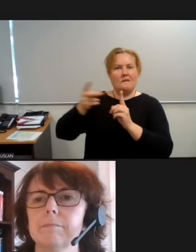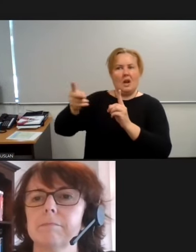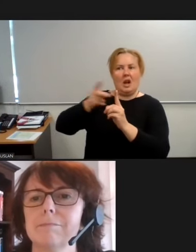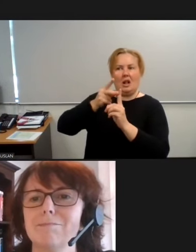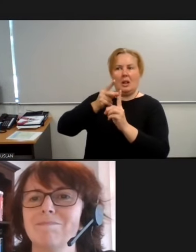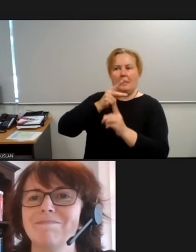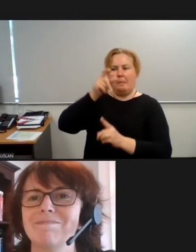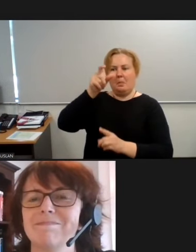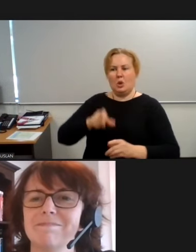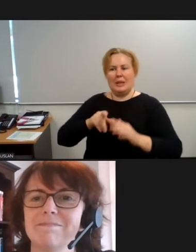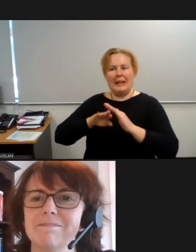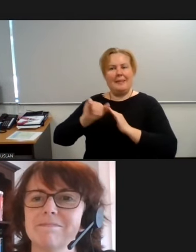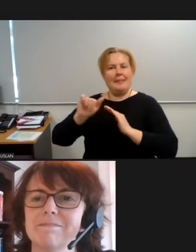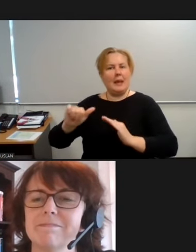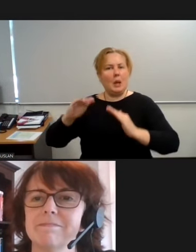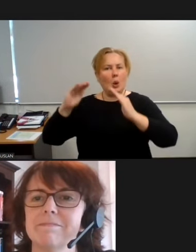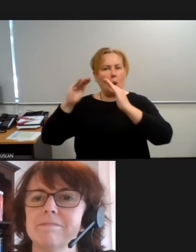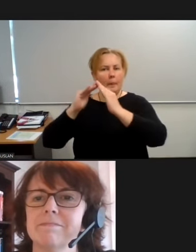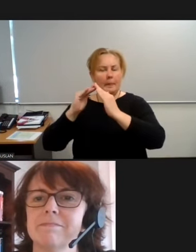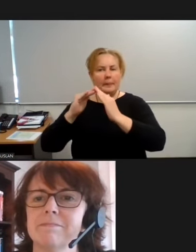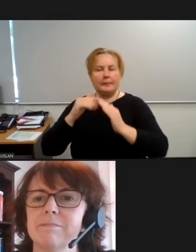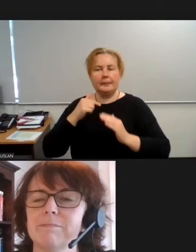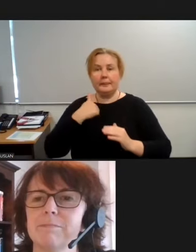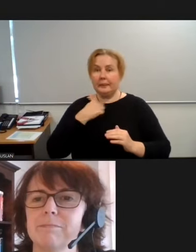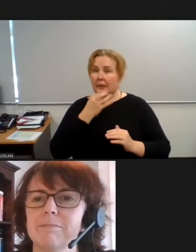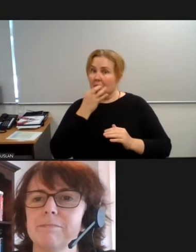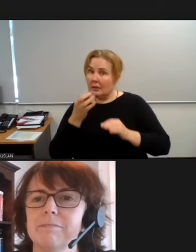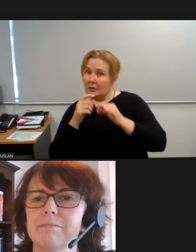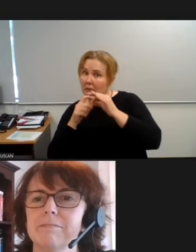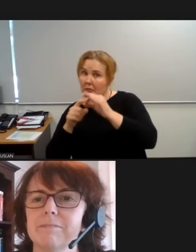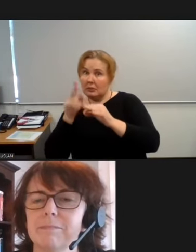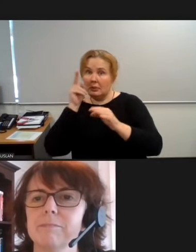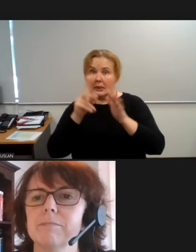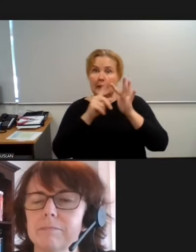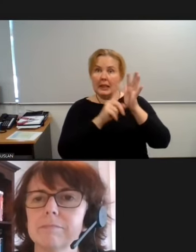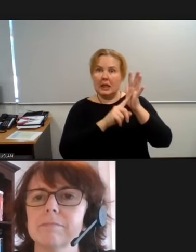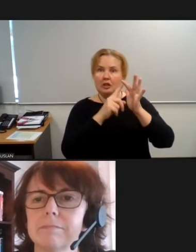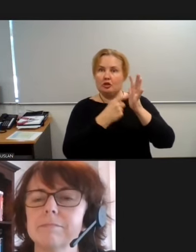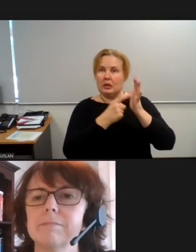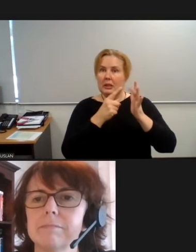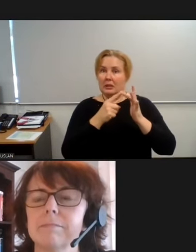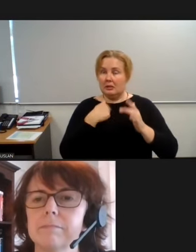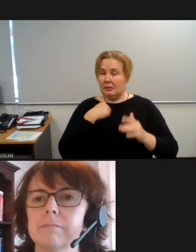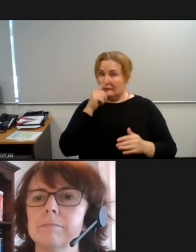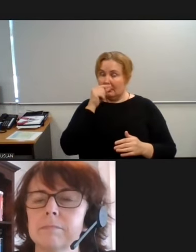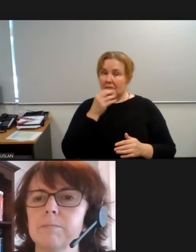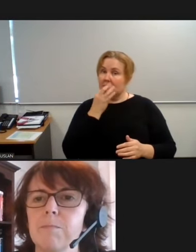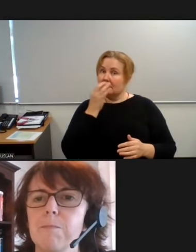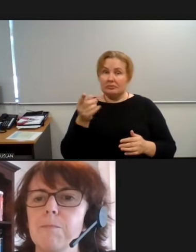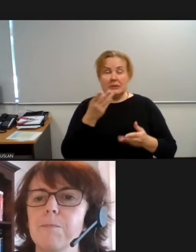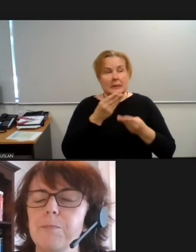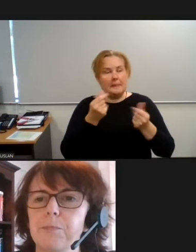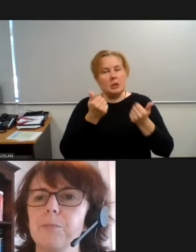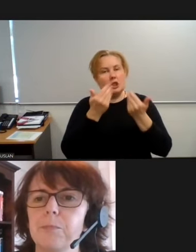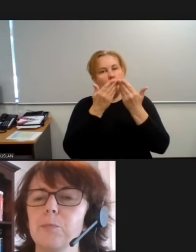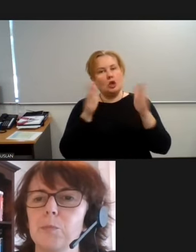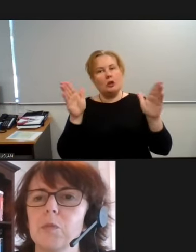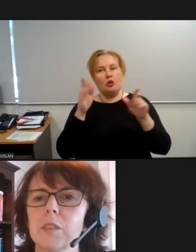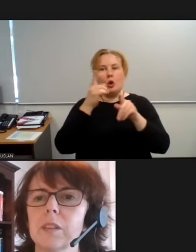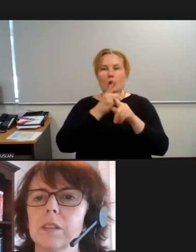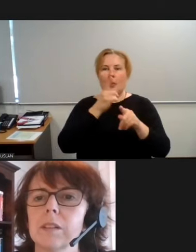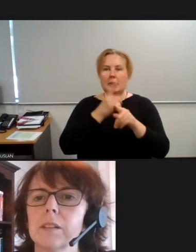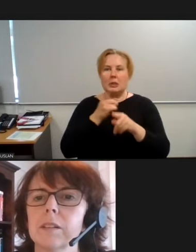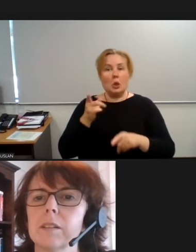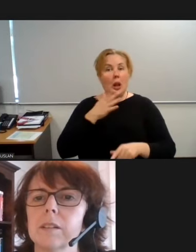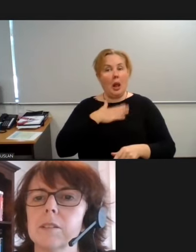into questions, Ilary, again, if I perhaps can throw to you for any sort of overall comments that you would like to make. And I know